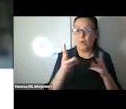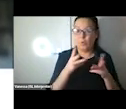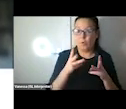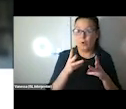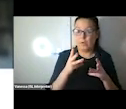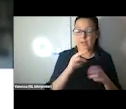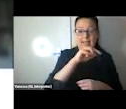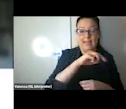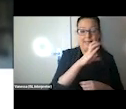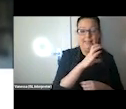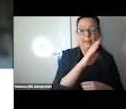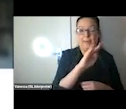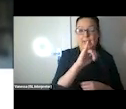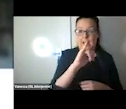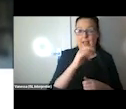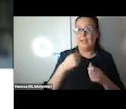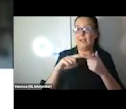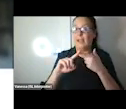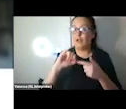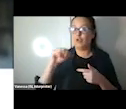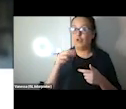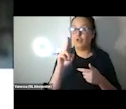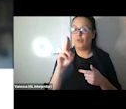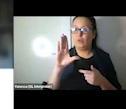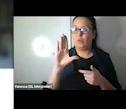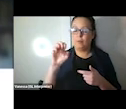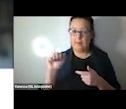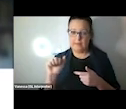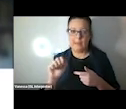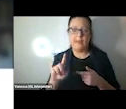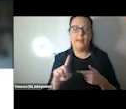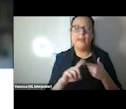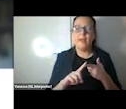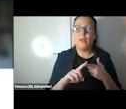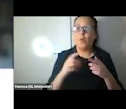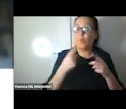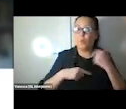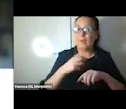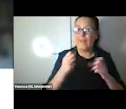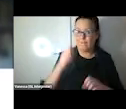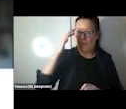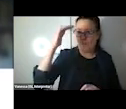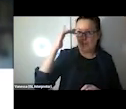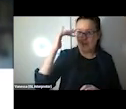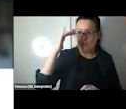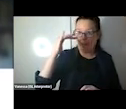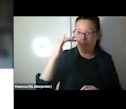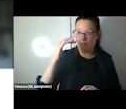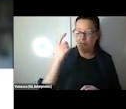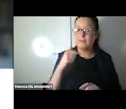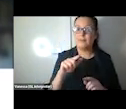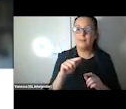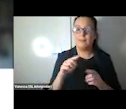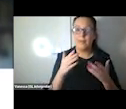NCBI, we used the principles established in 17210, the principle of creating gateways